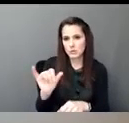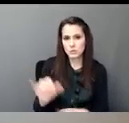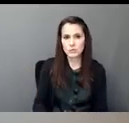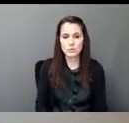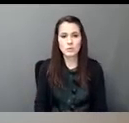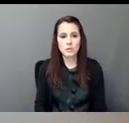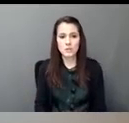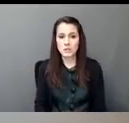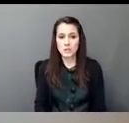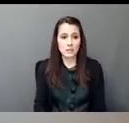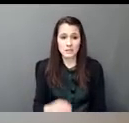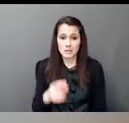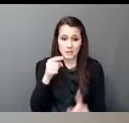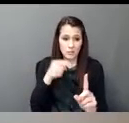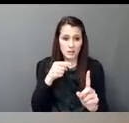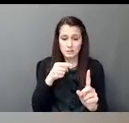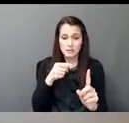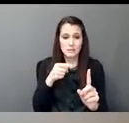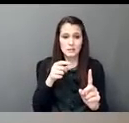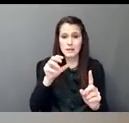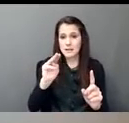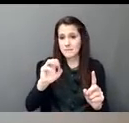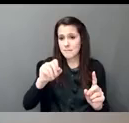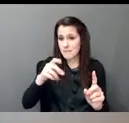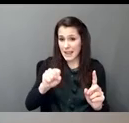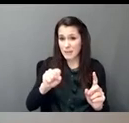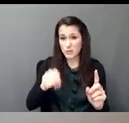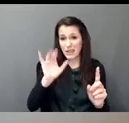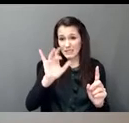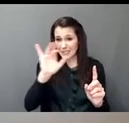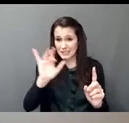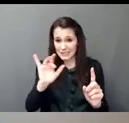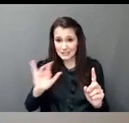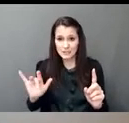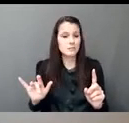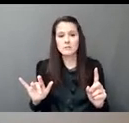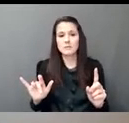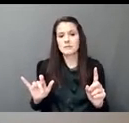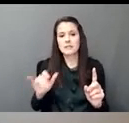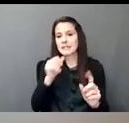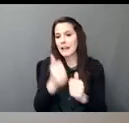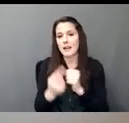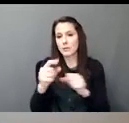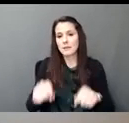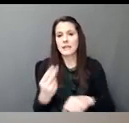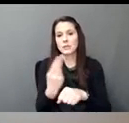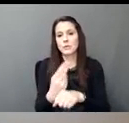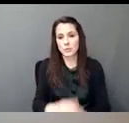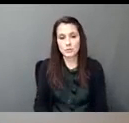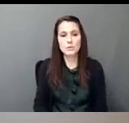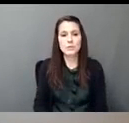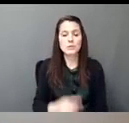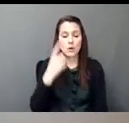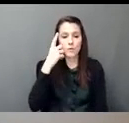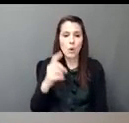But the point is that maps, interactive maps especially, are not usable by everybody. So in order to provide the most information